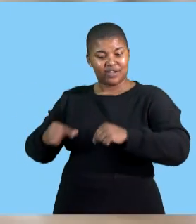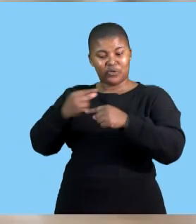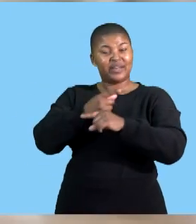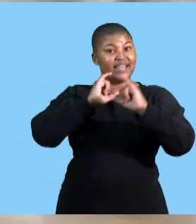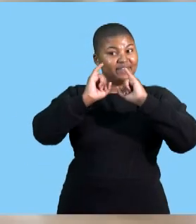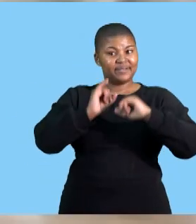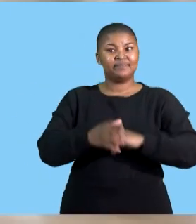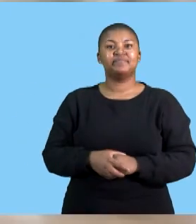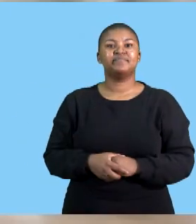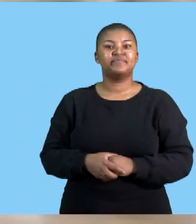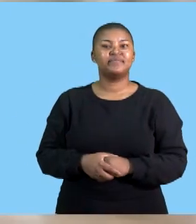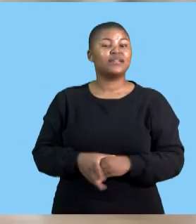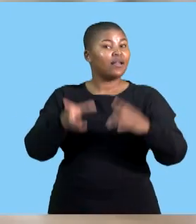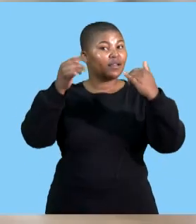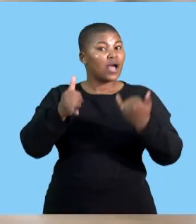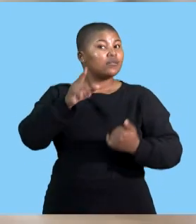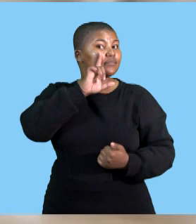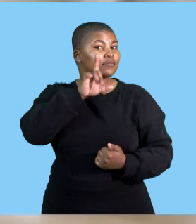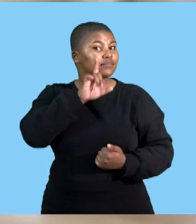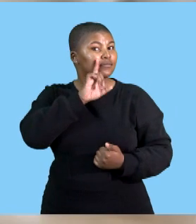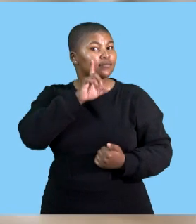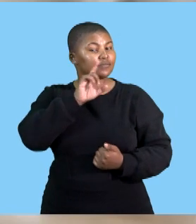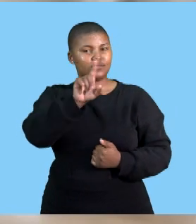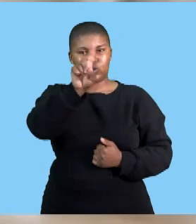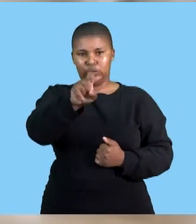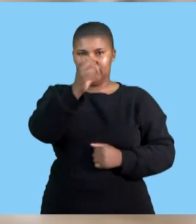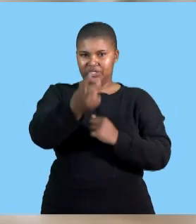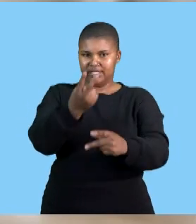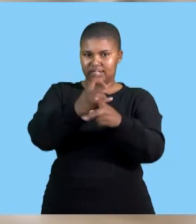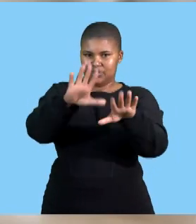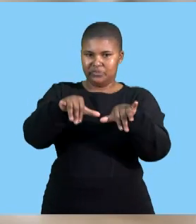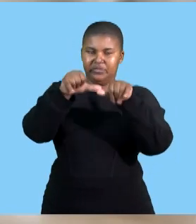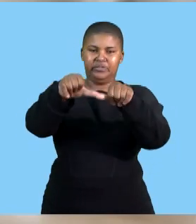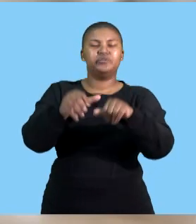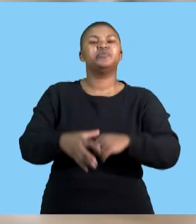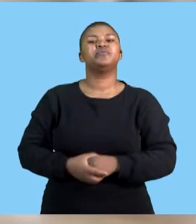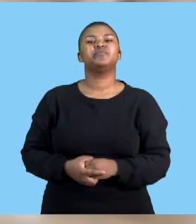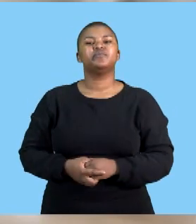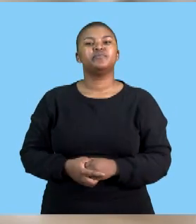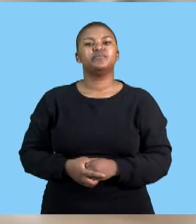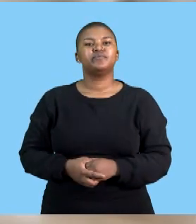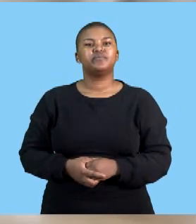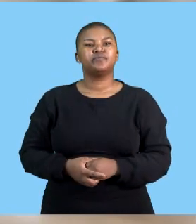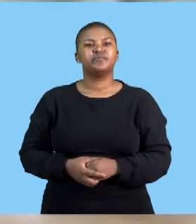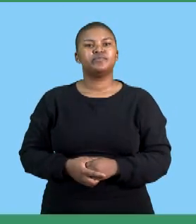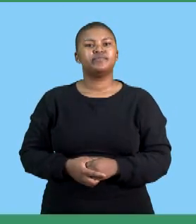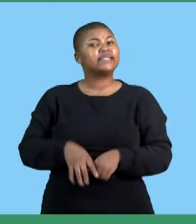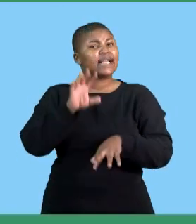Welcome back, grade 11s. Now let's look at our first application question. It says